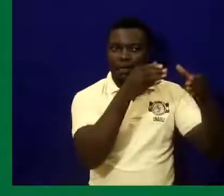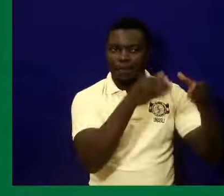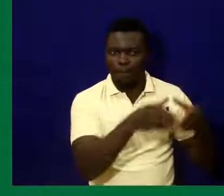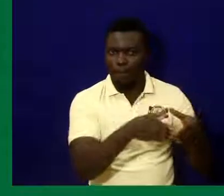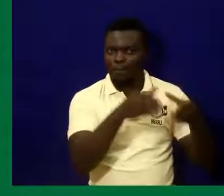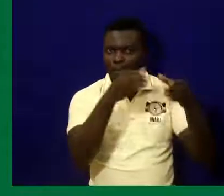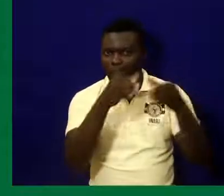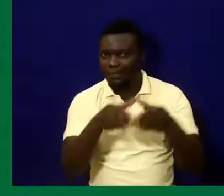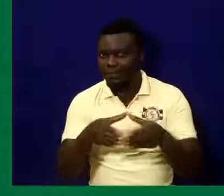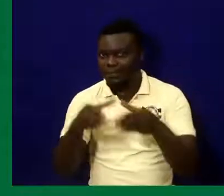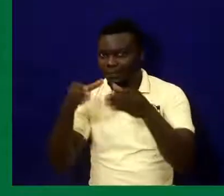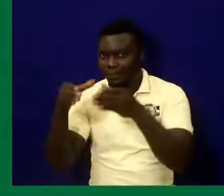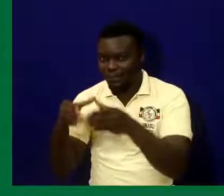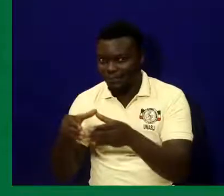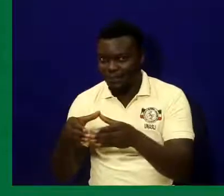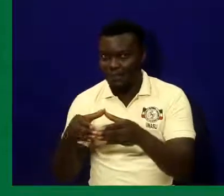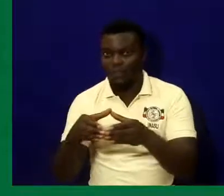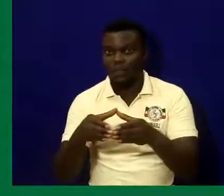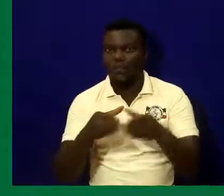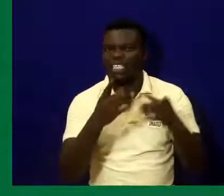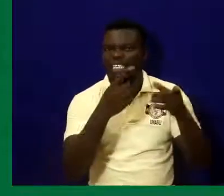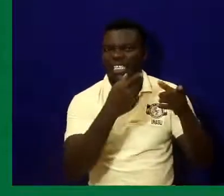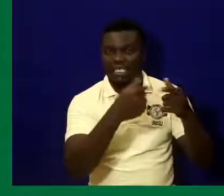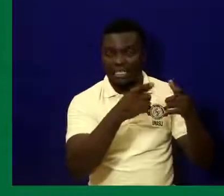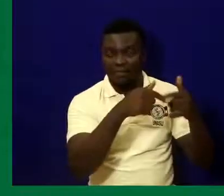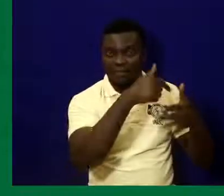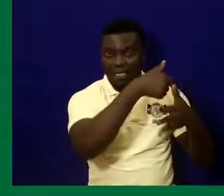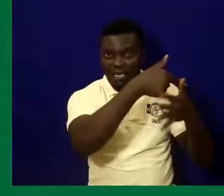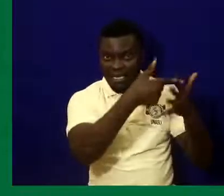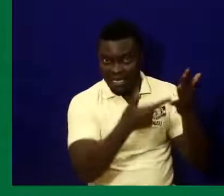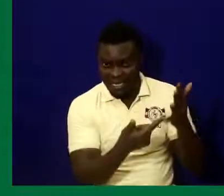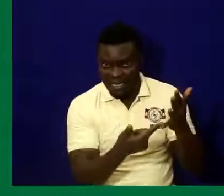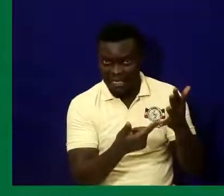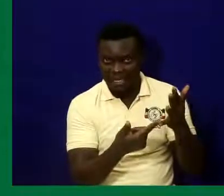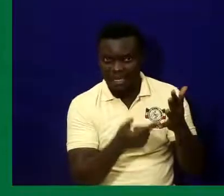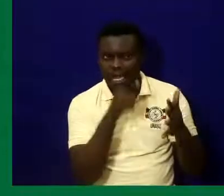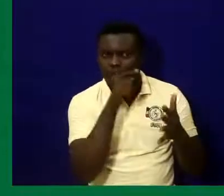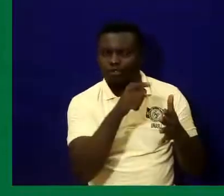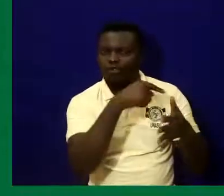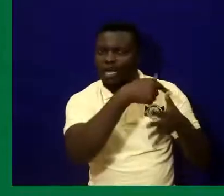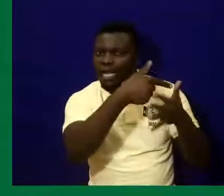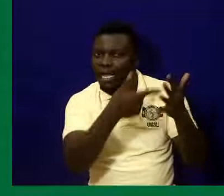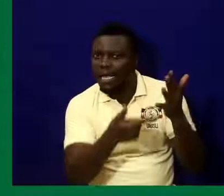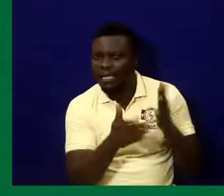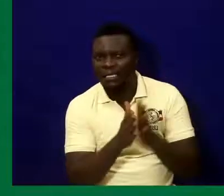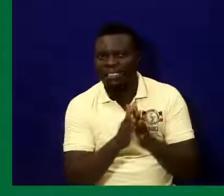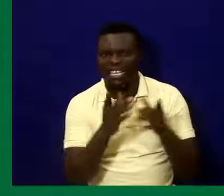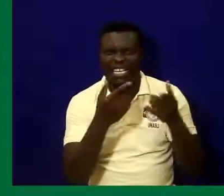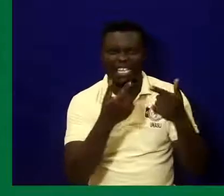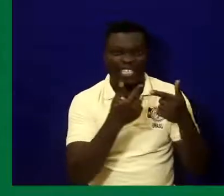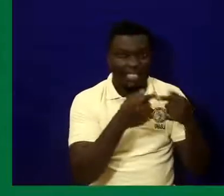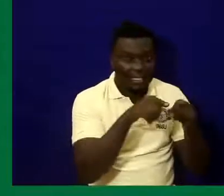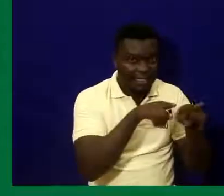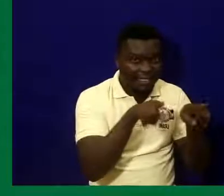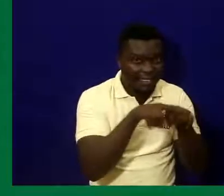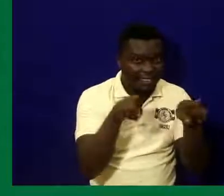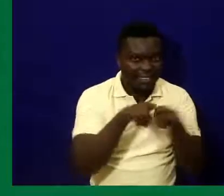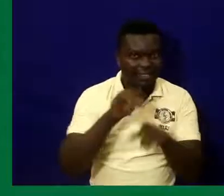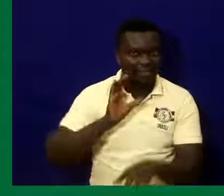classification of elements, such that those elements of similar